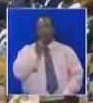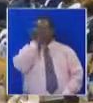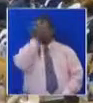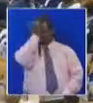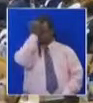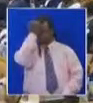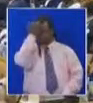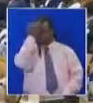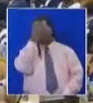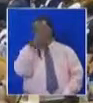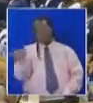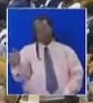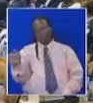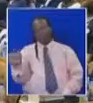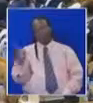must fall.